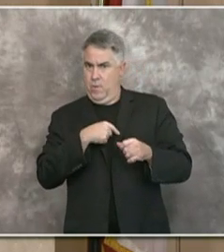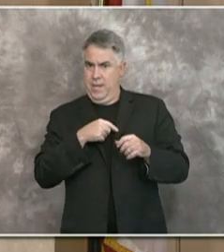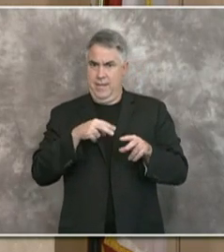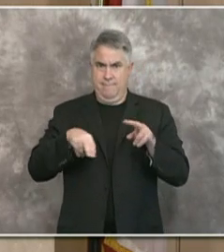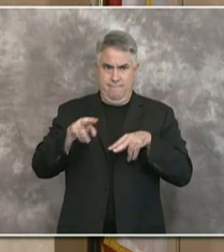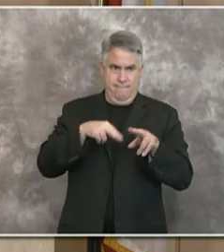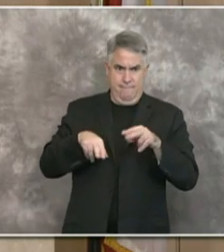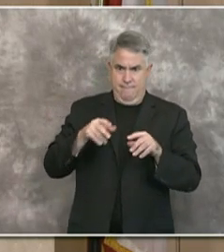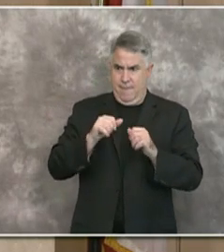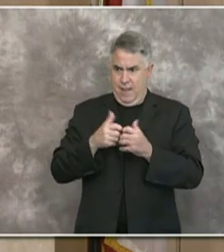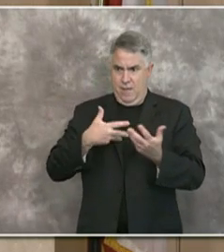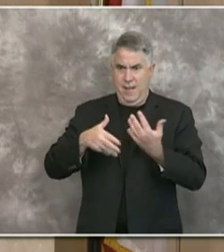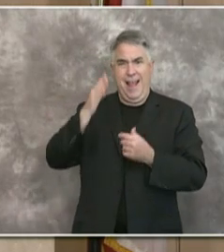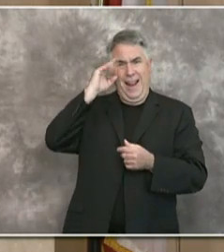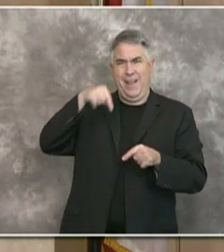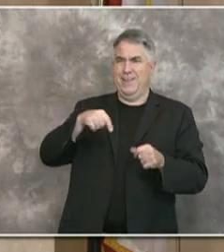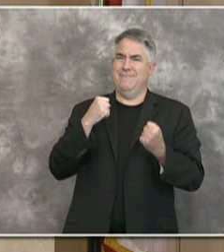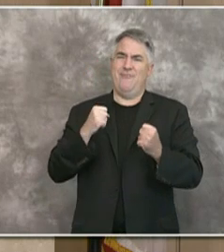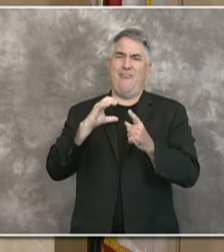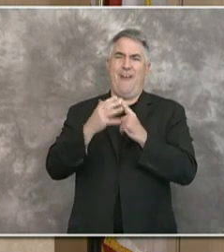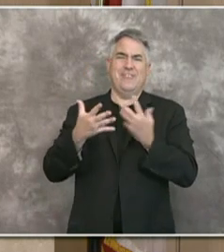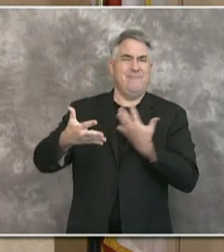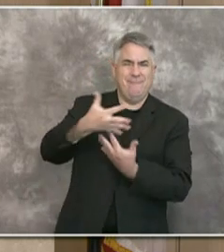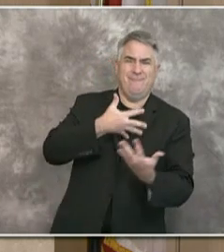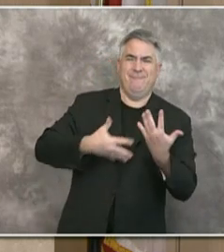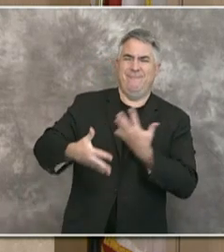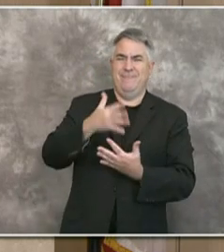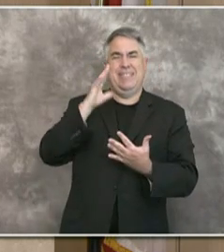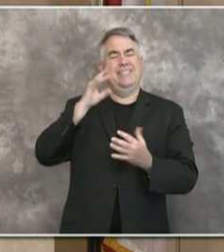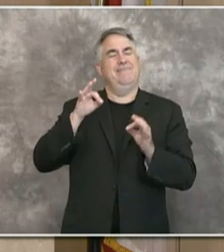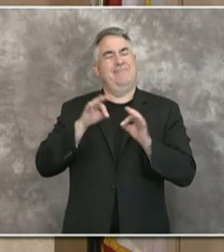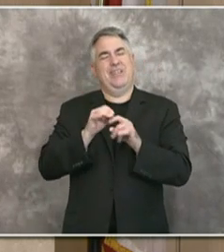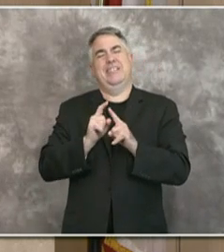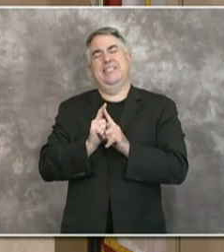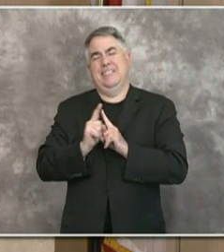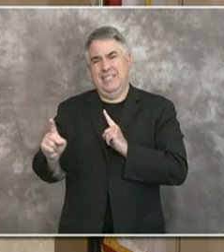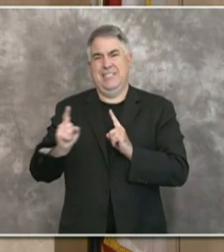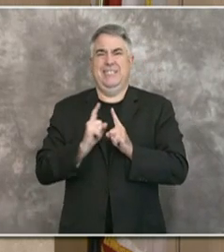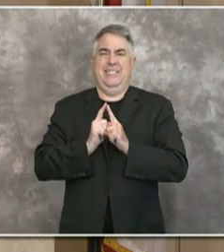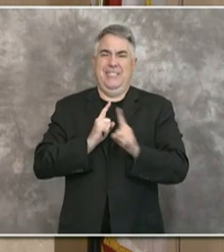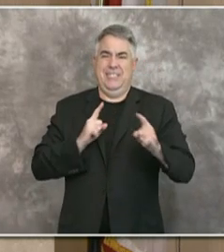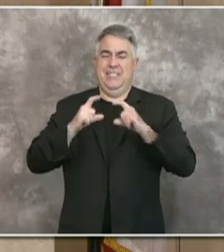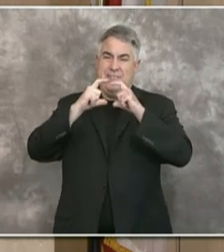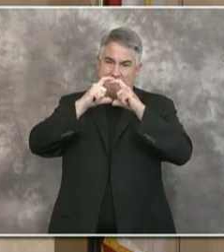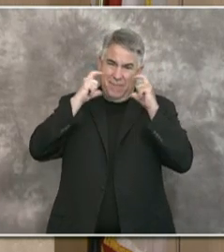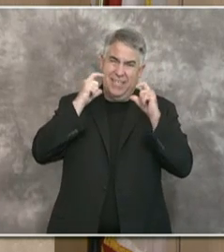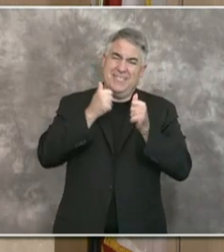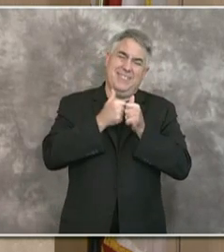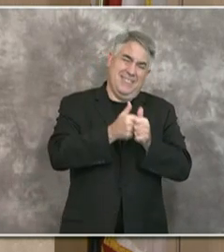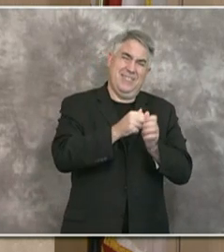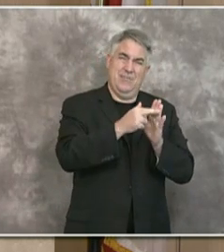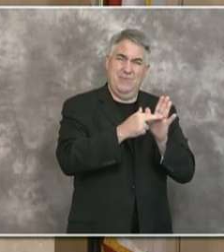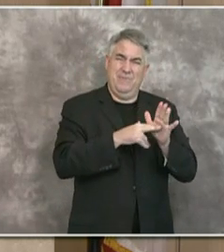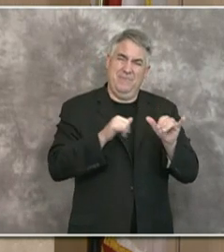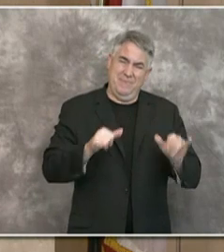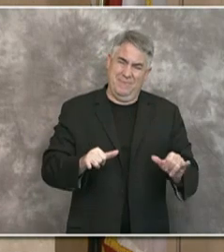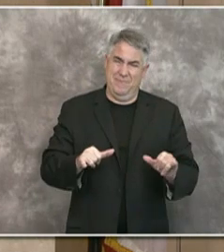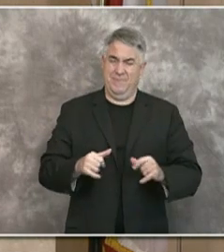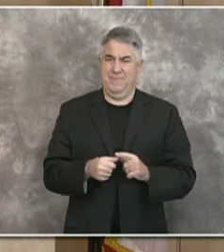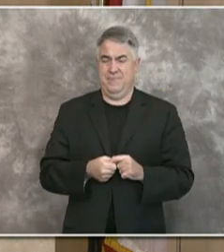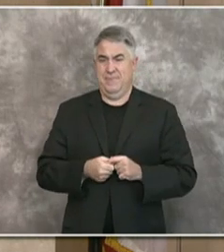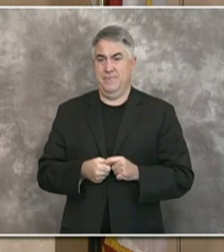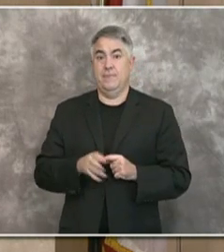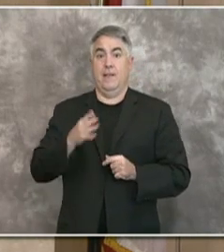public adhering to the social distancing and face covering orders and the other strategies that I've already mentioned. So thank